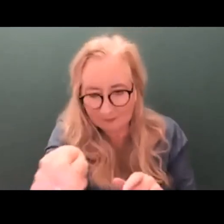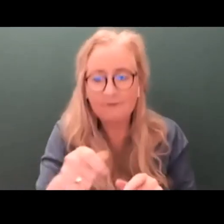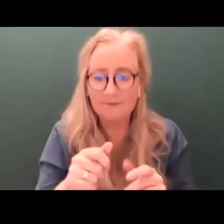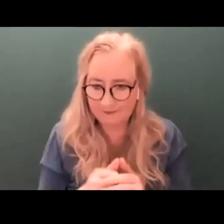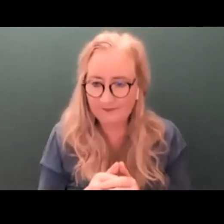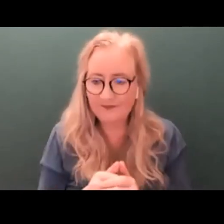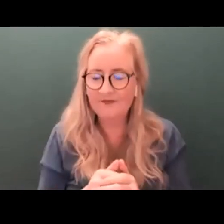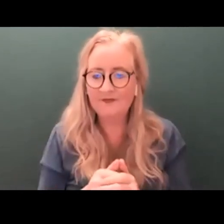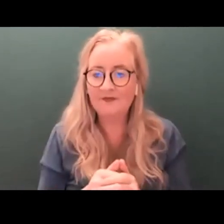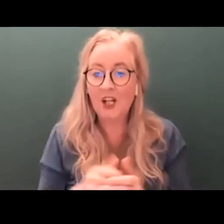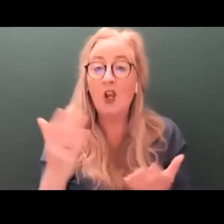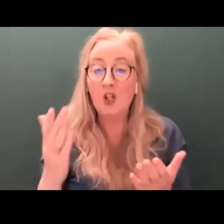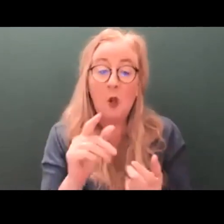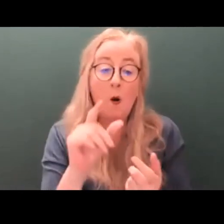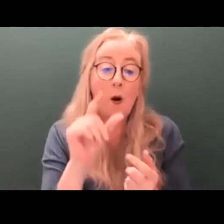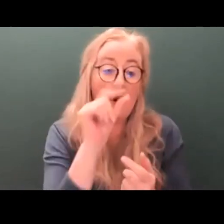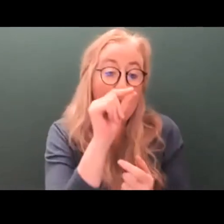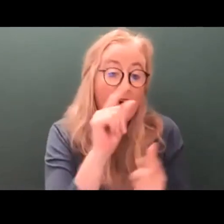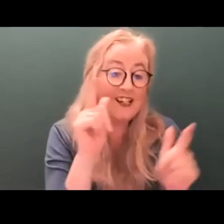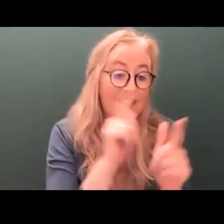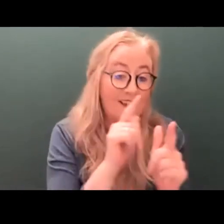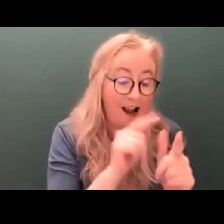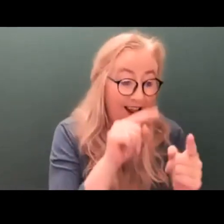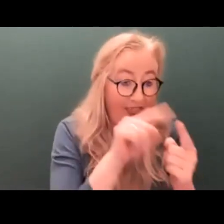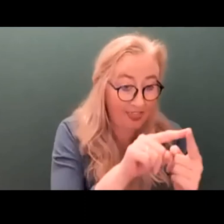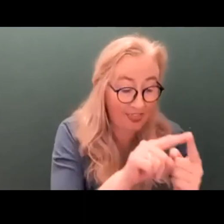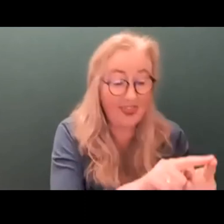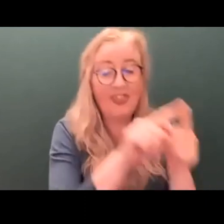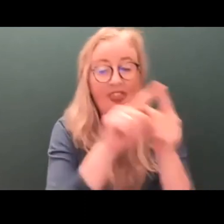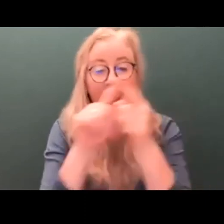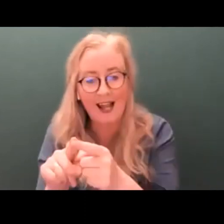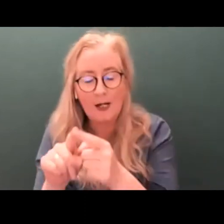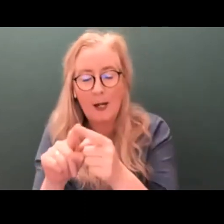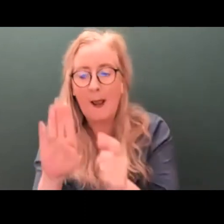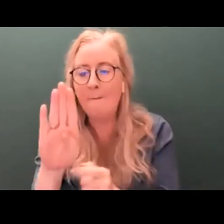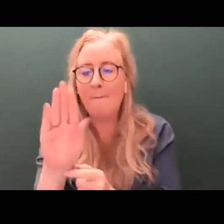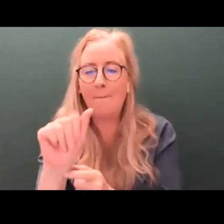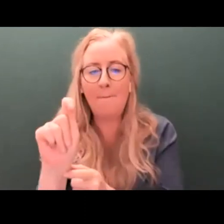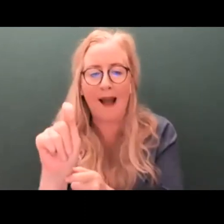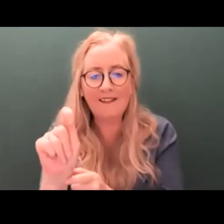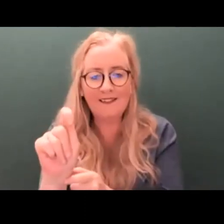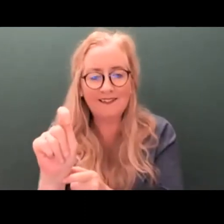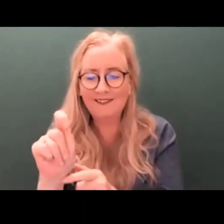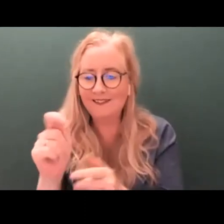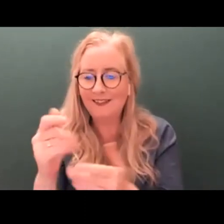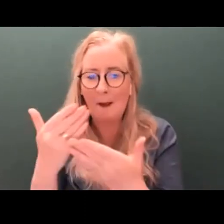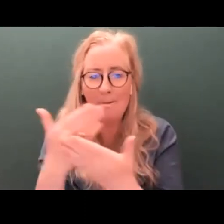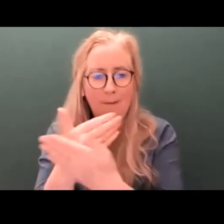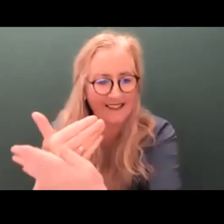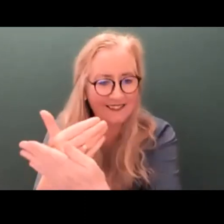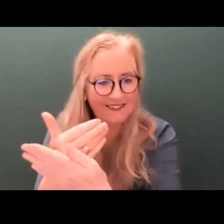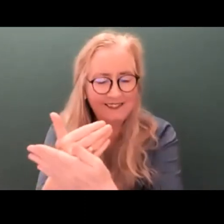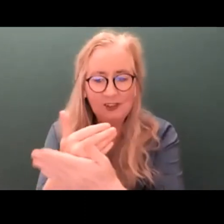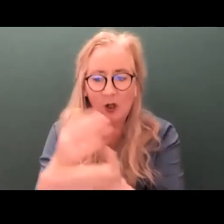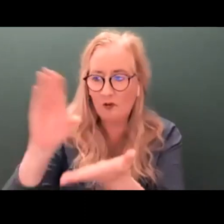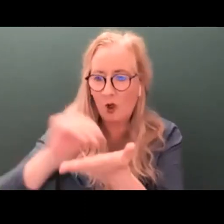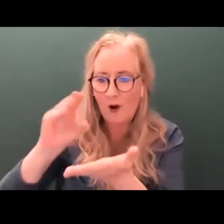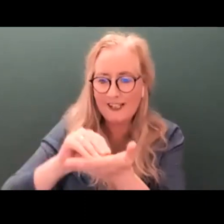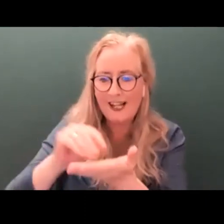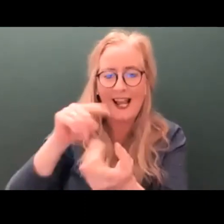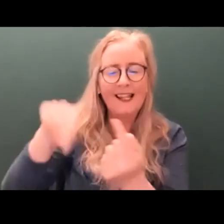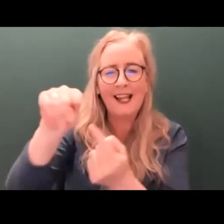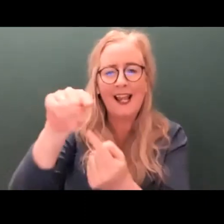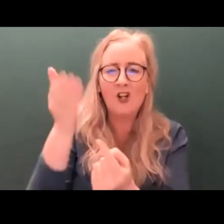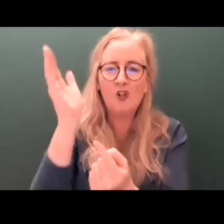Apart from the birdsong then, we led on to bat recordings. we had Bat Conservation Ireland with us. And they gave them a talk